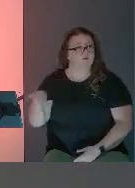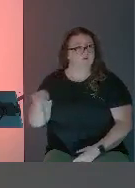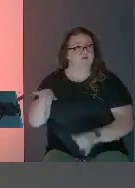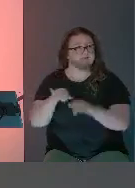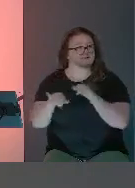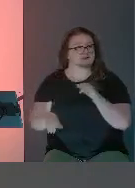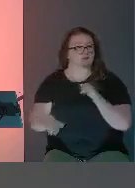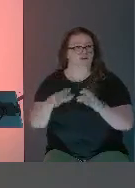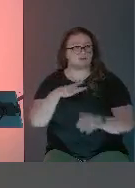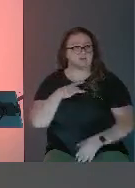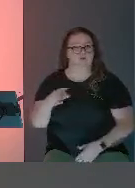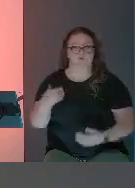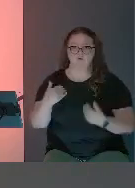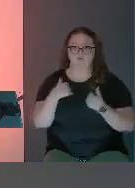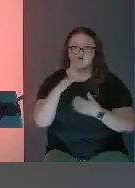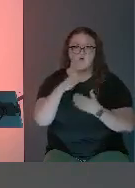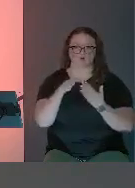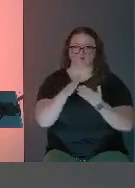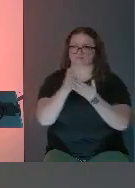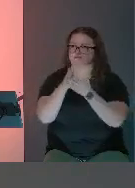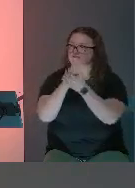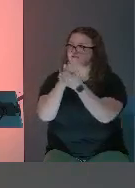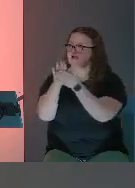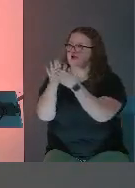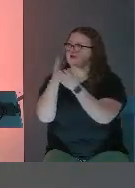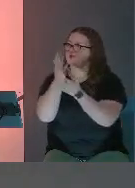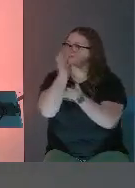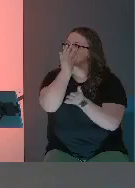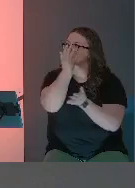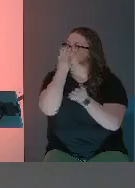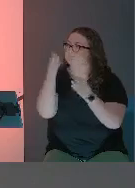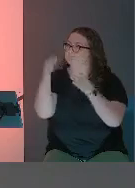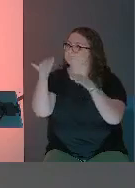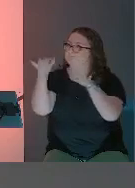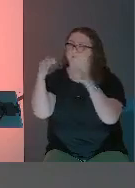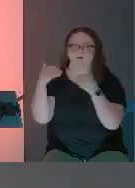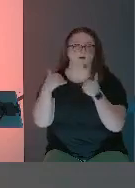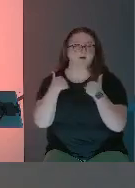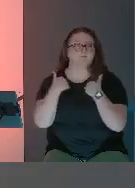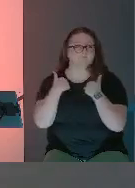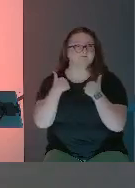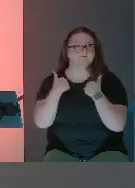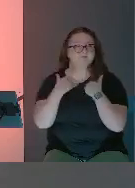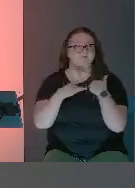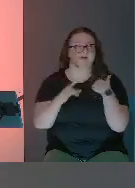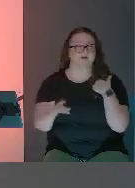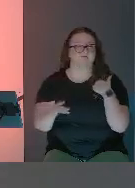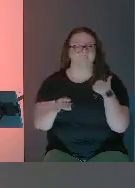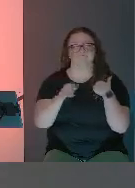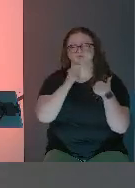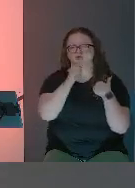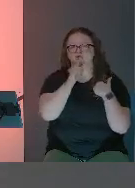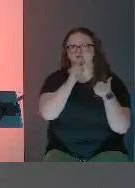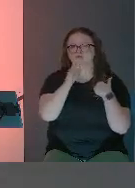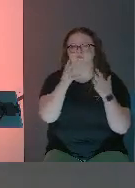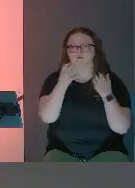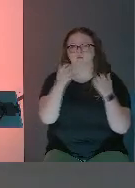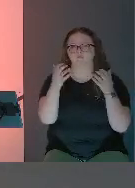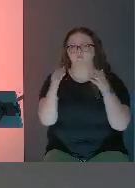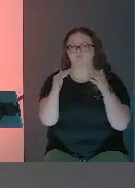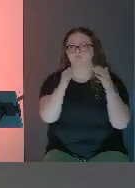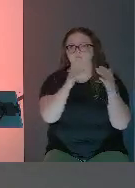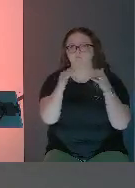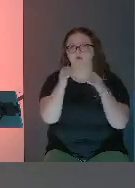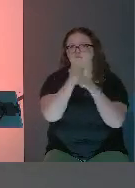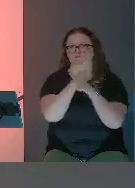like the fact that we have all these nice green pastures, and you know what? I'm not sure I want to go fight those battles on the other